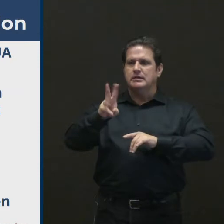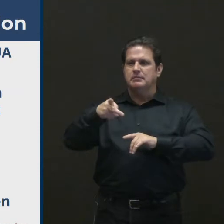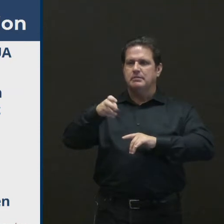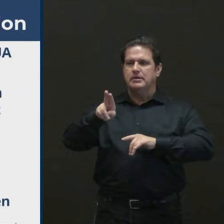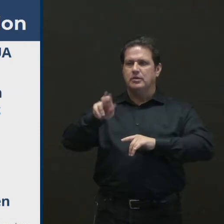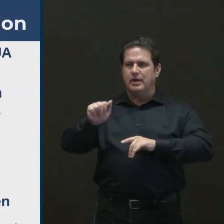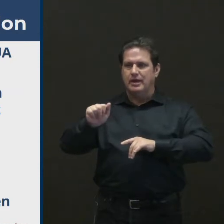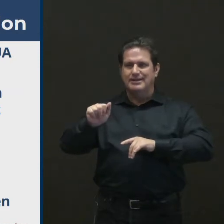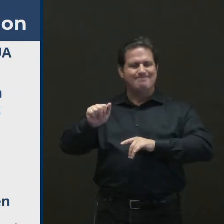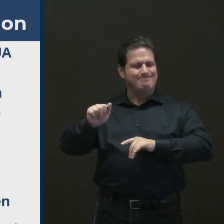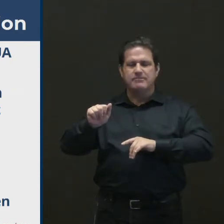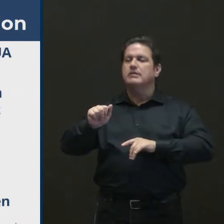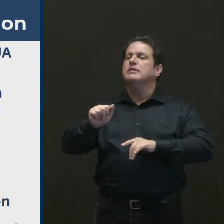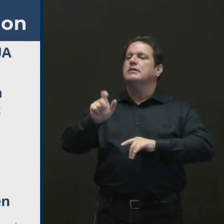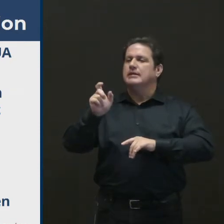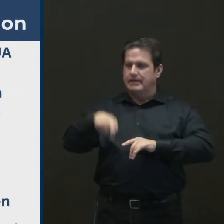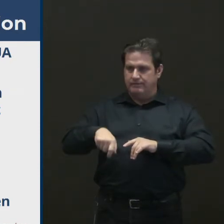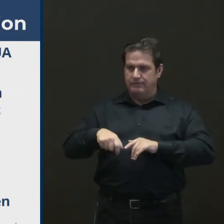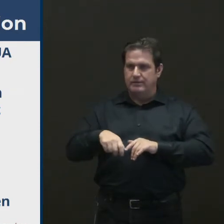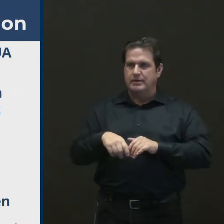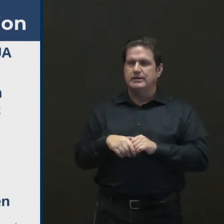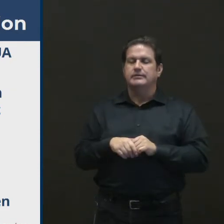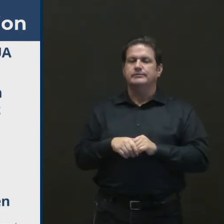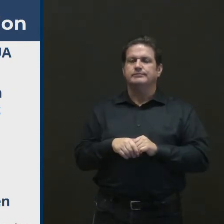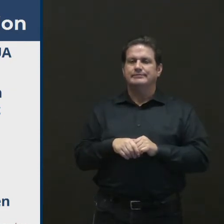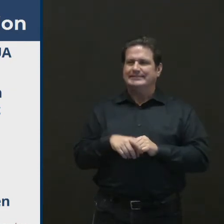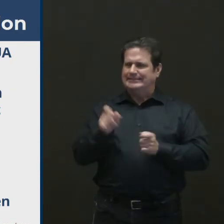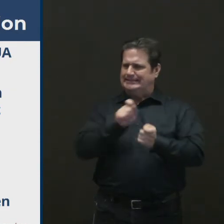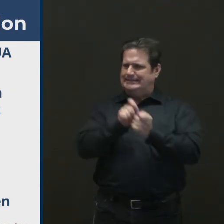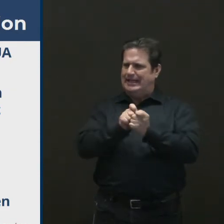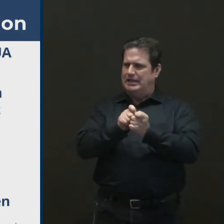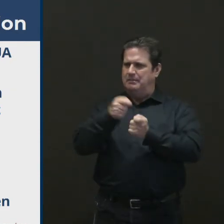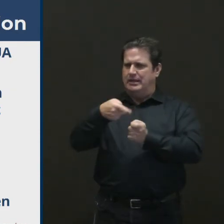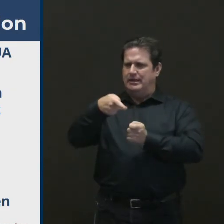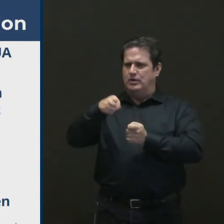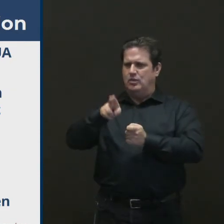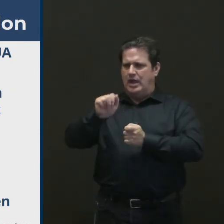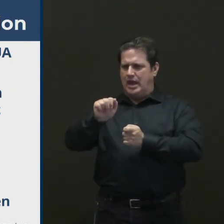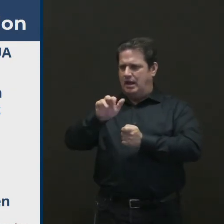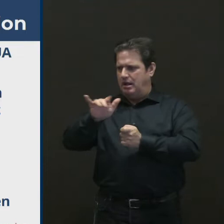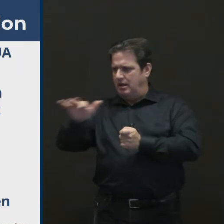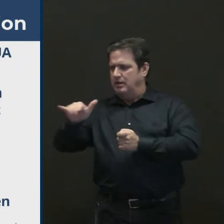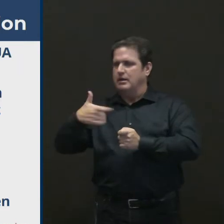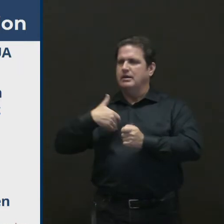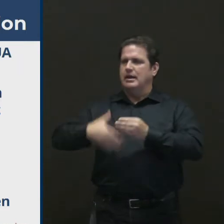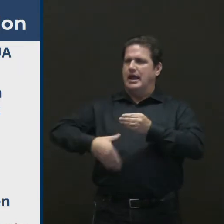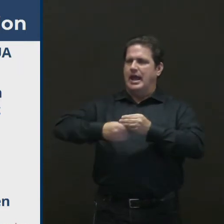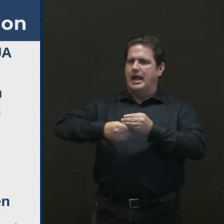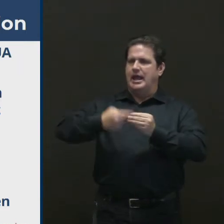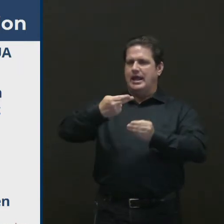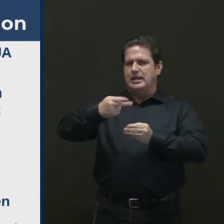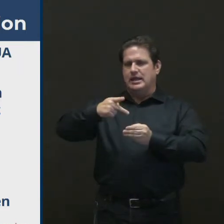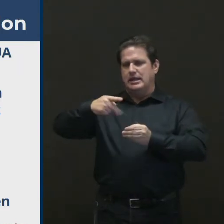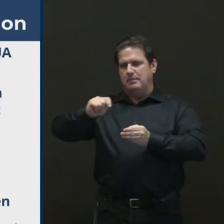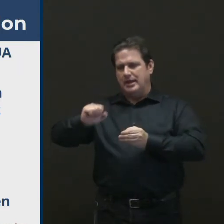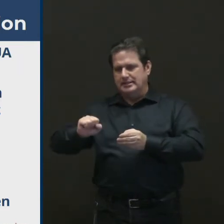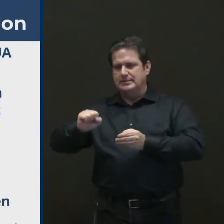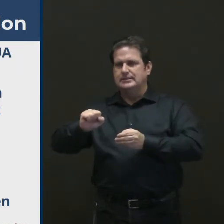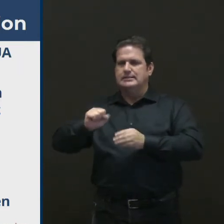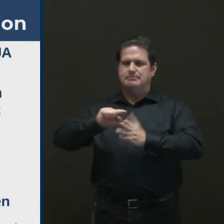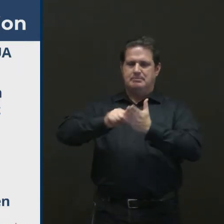www.pua, it won't come up. You have to either put it in the exact way that you see it here, or you have to add the